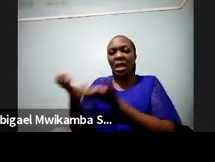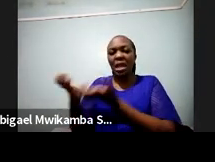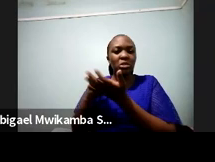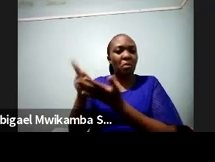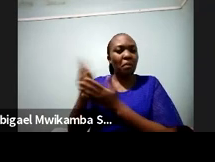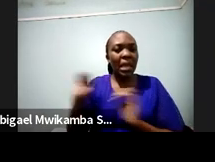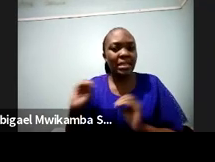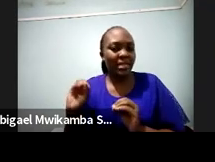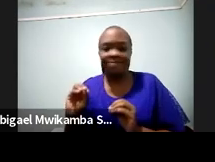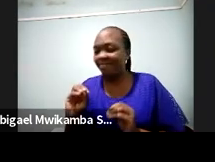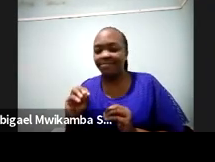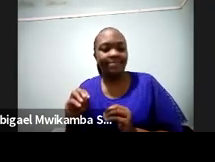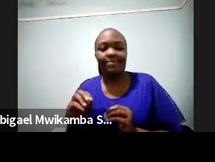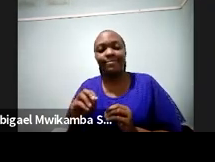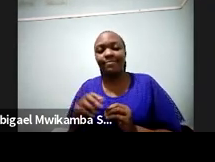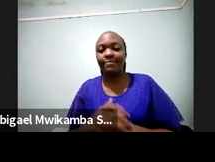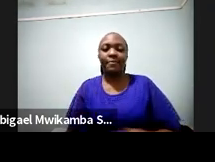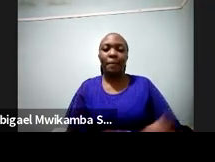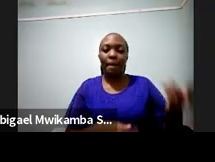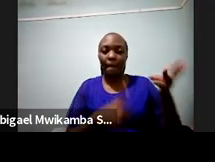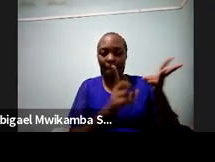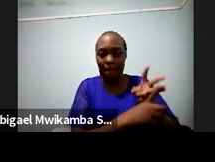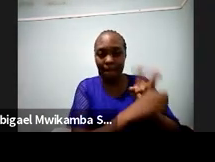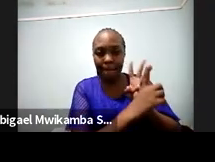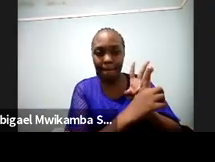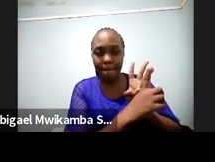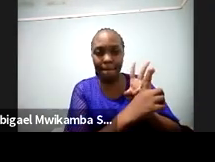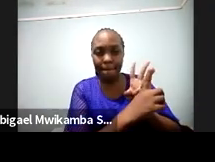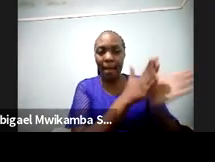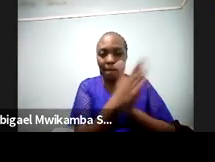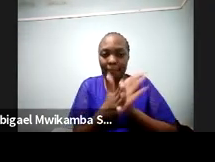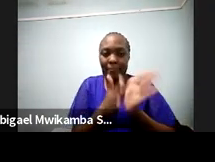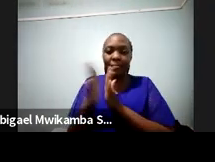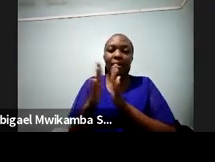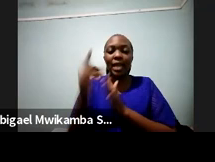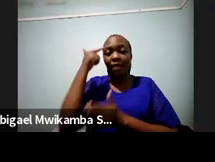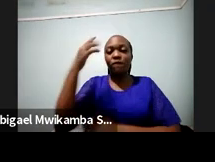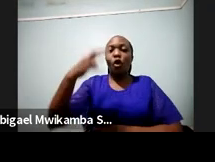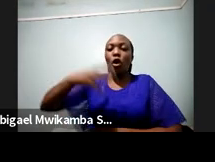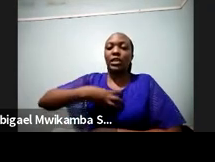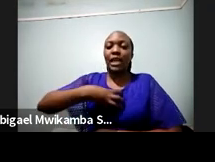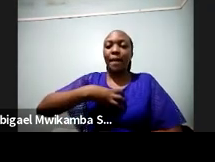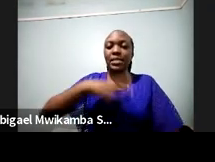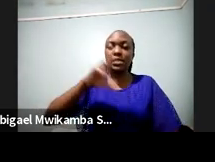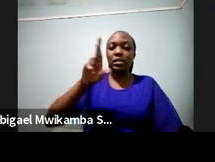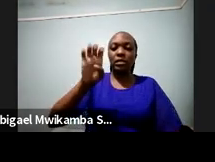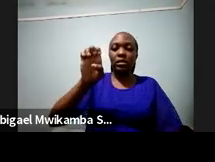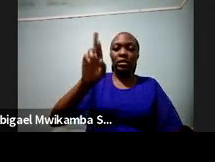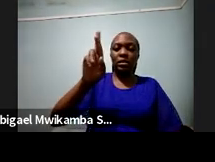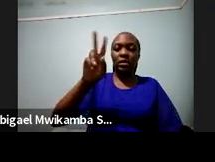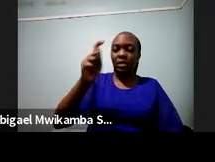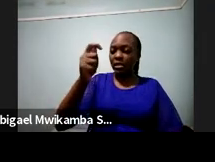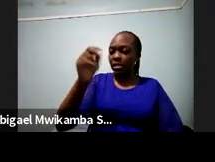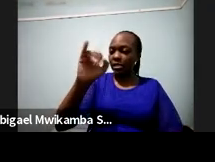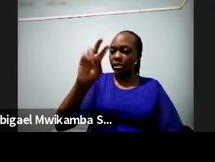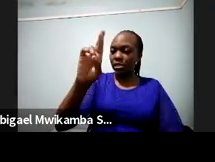And also plan for retirement. Unless you are Father Abraham, I think at some point you will age. You may